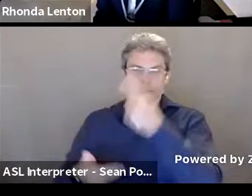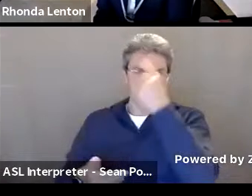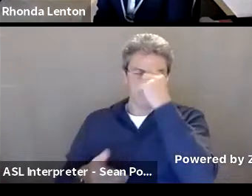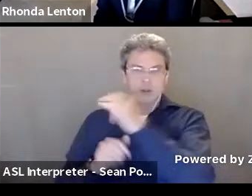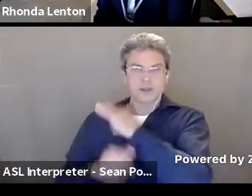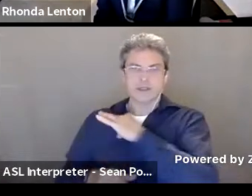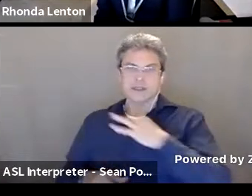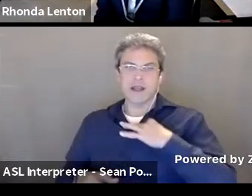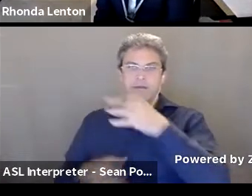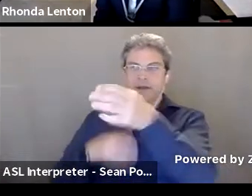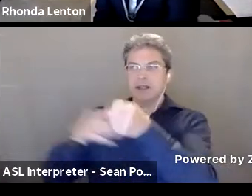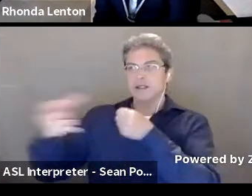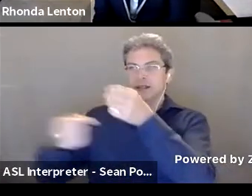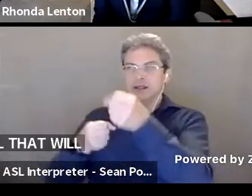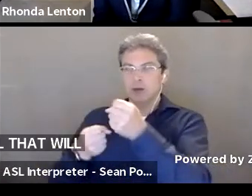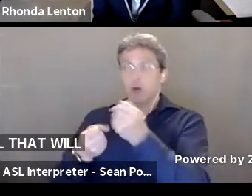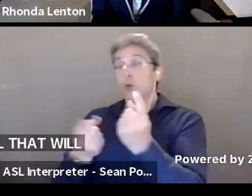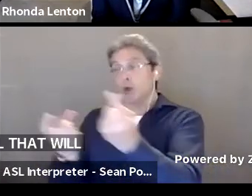coming.